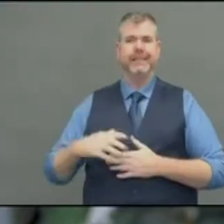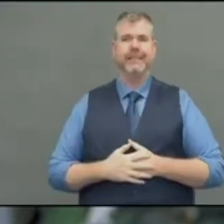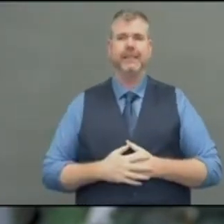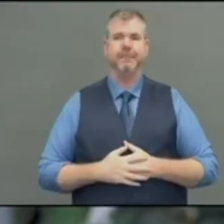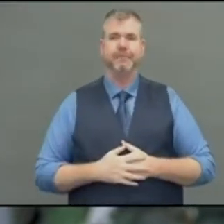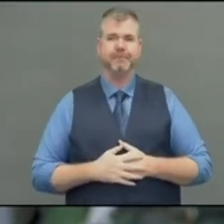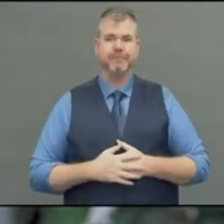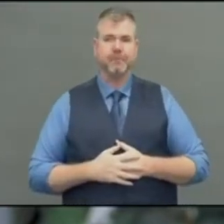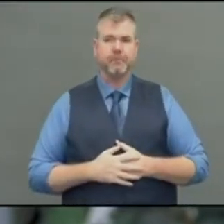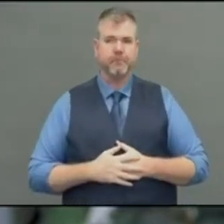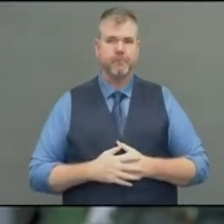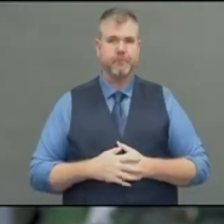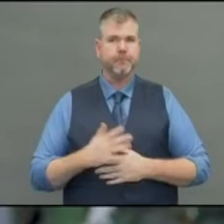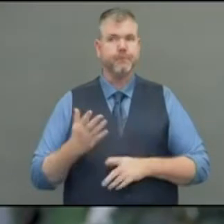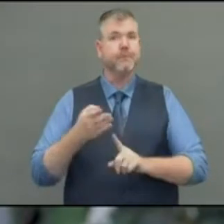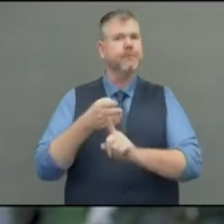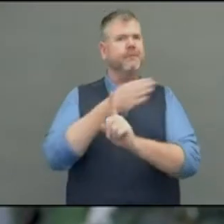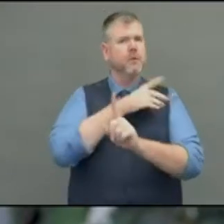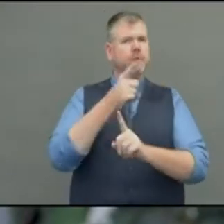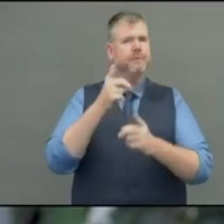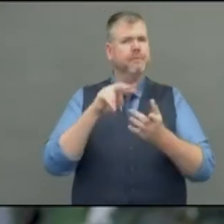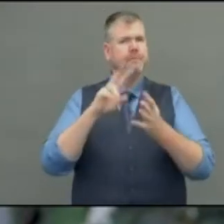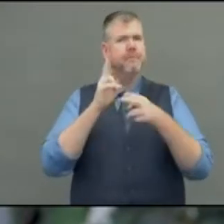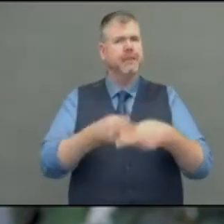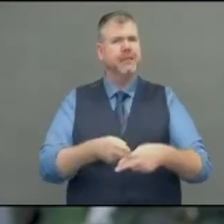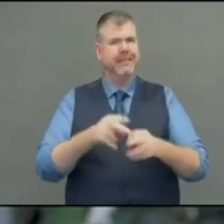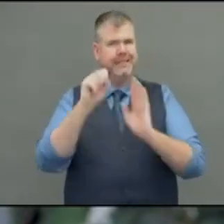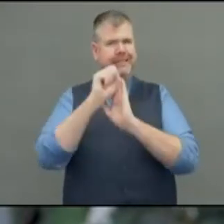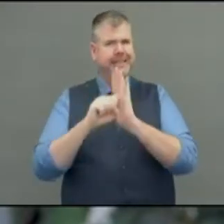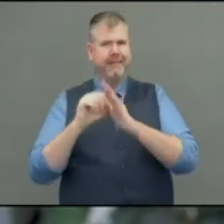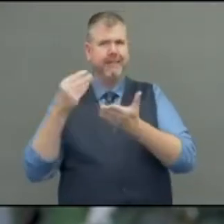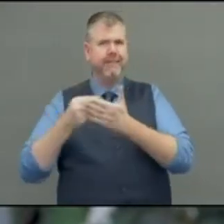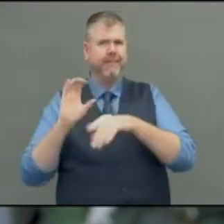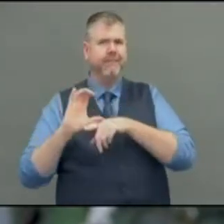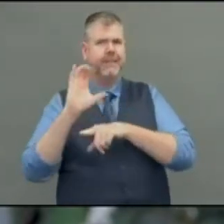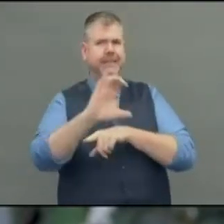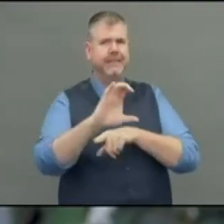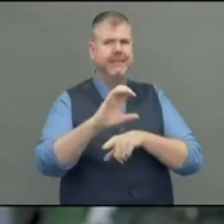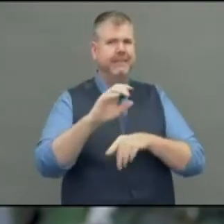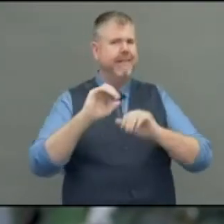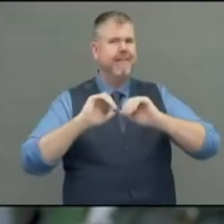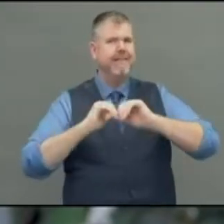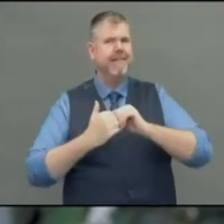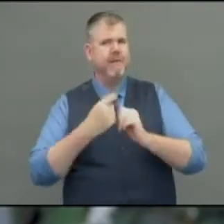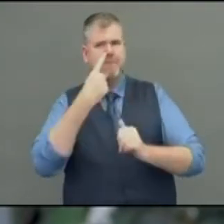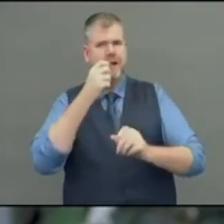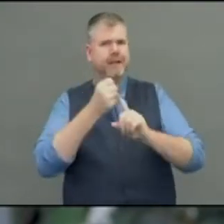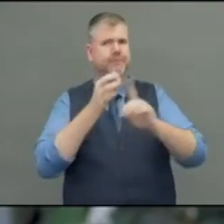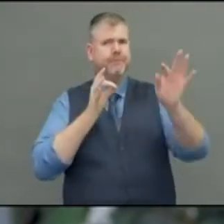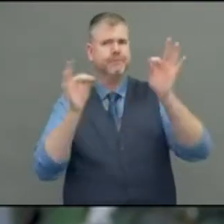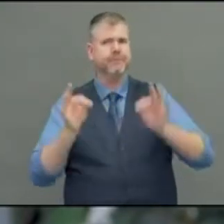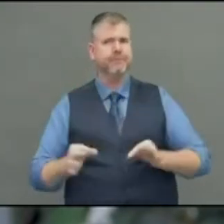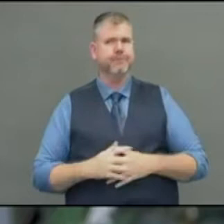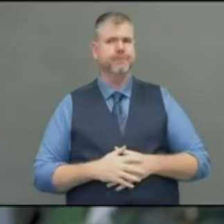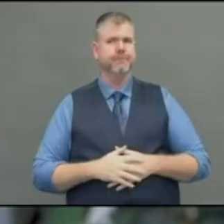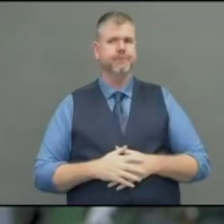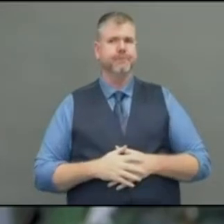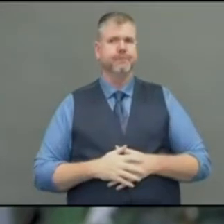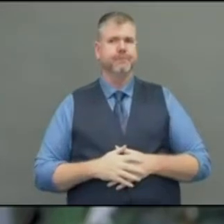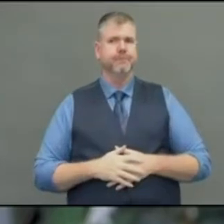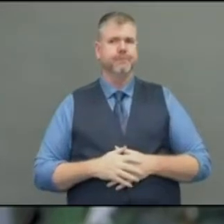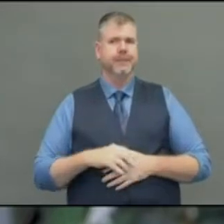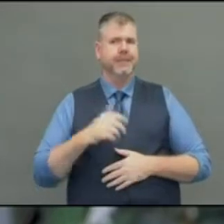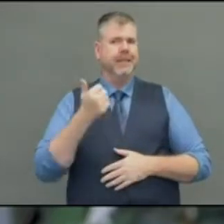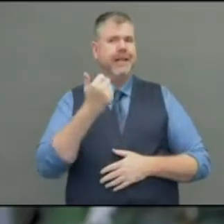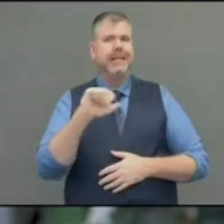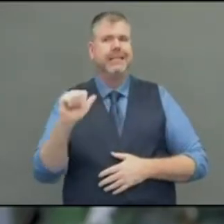state. Can you talk a little bit about how the program is funded and if there are any income restrictions or age